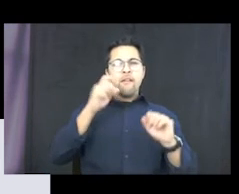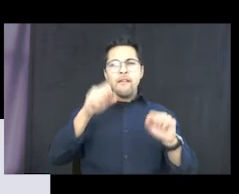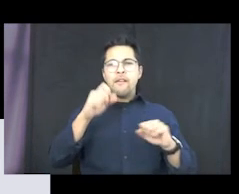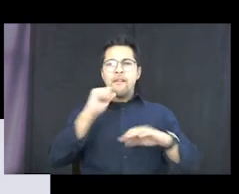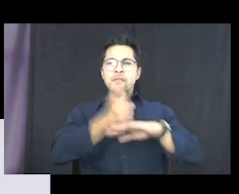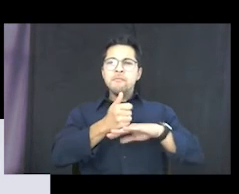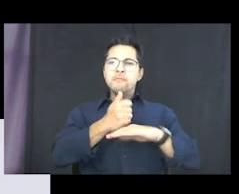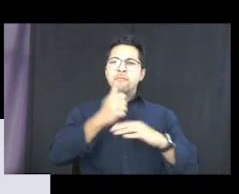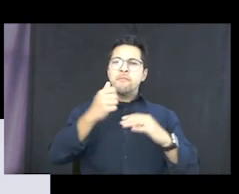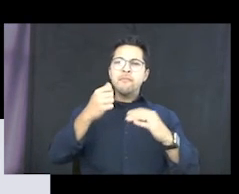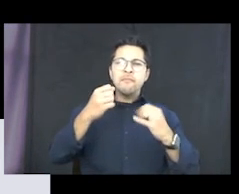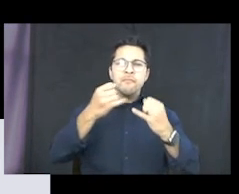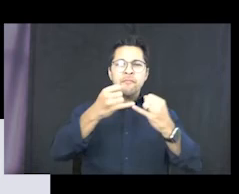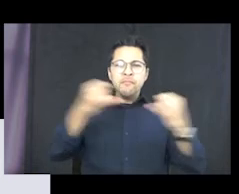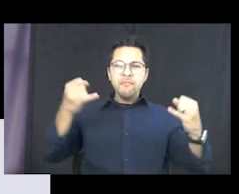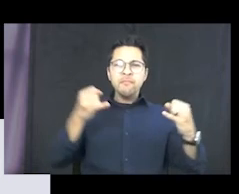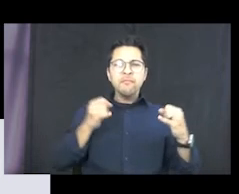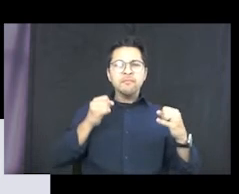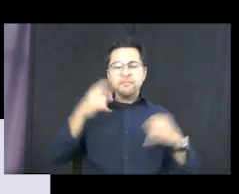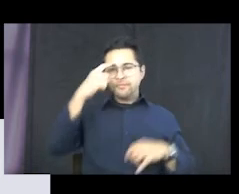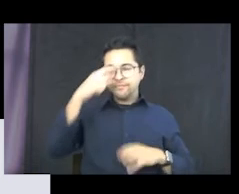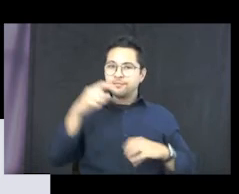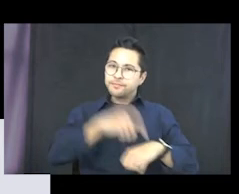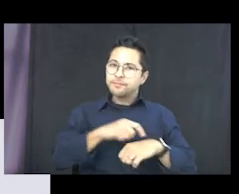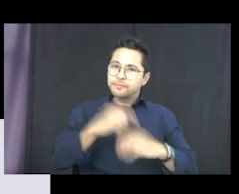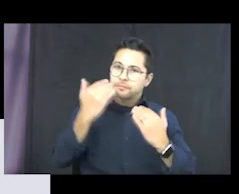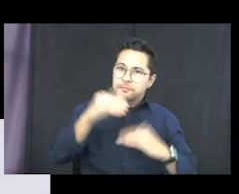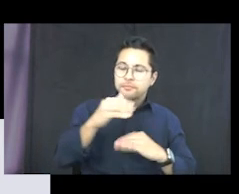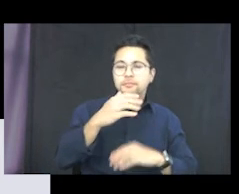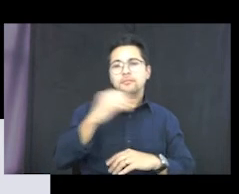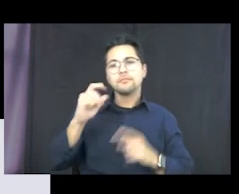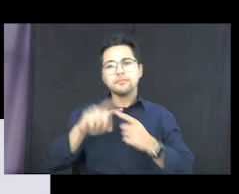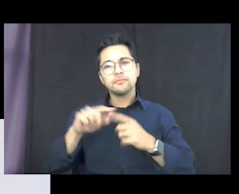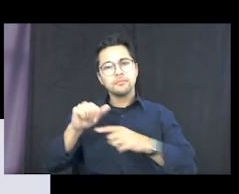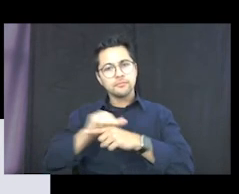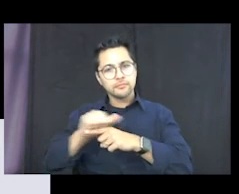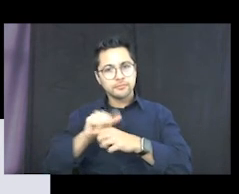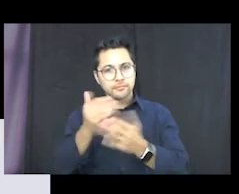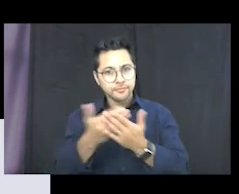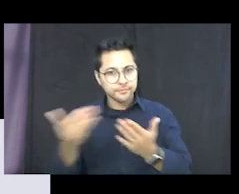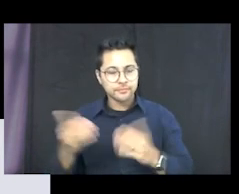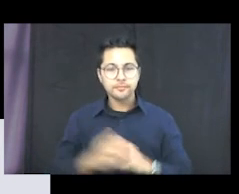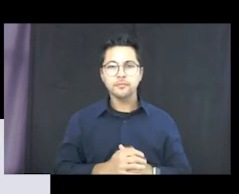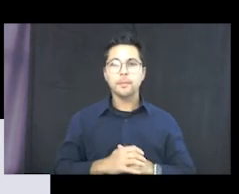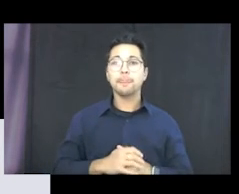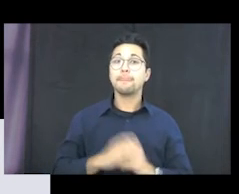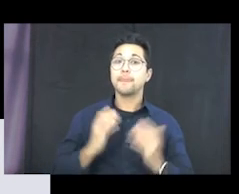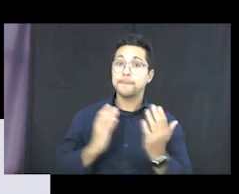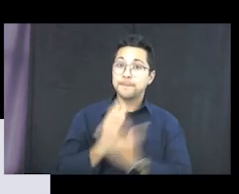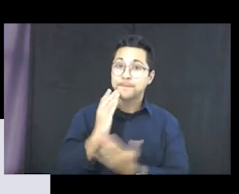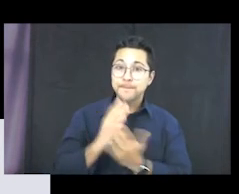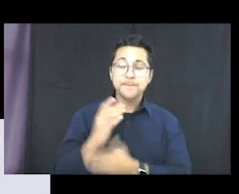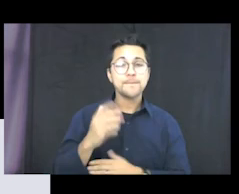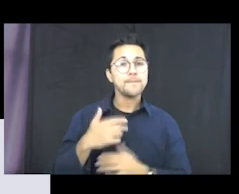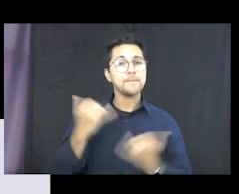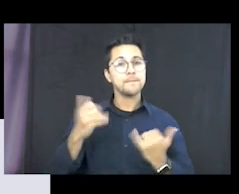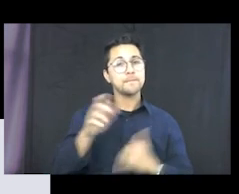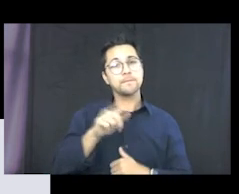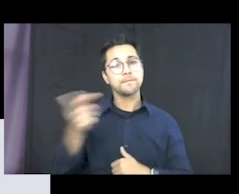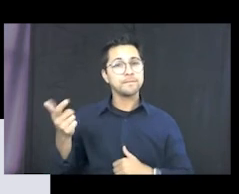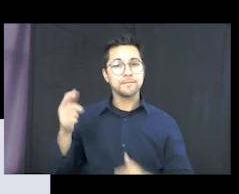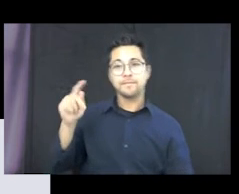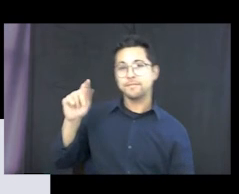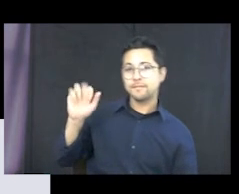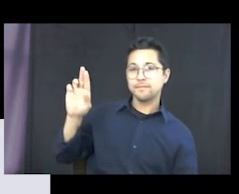of parameters for time limits and to practice some things. All right, I'm going to turn it over to